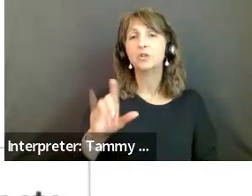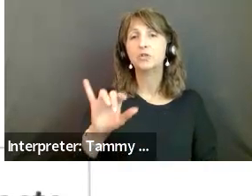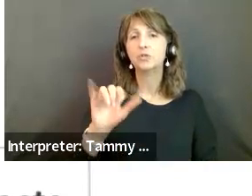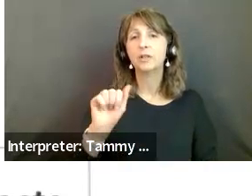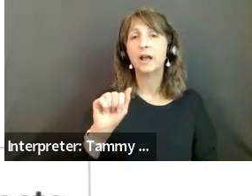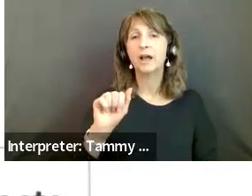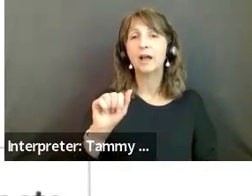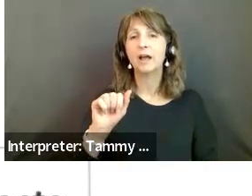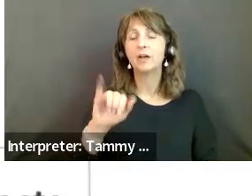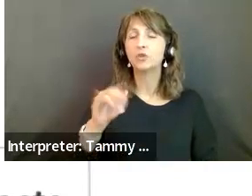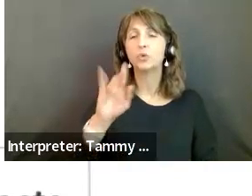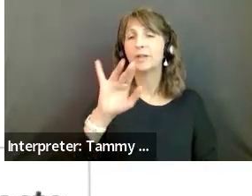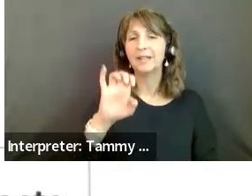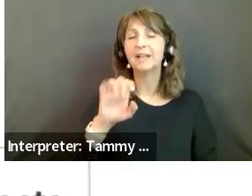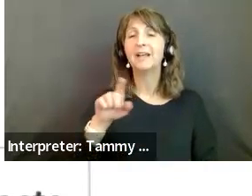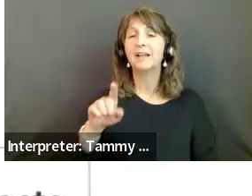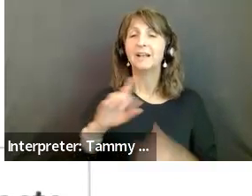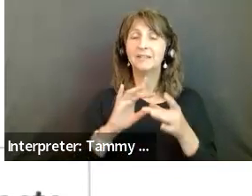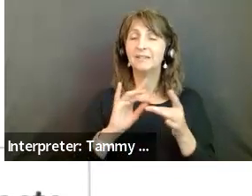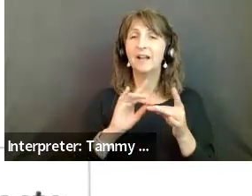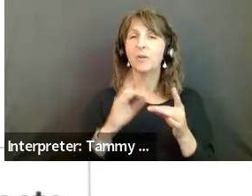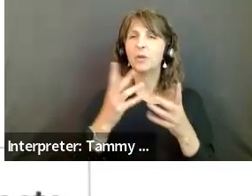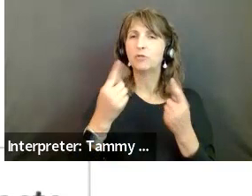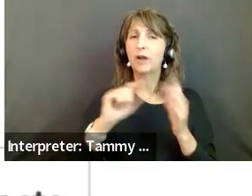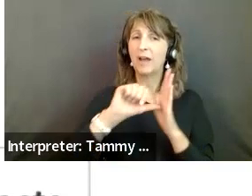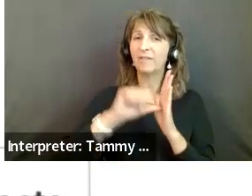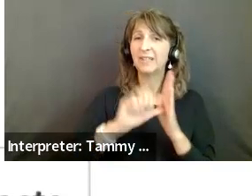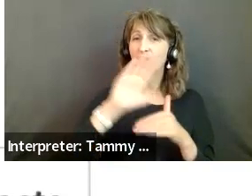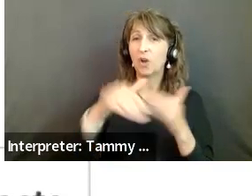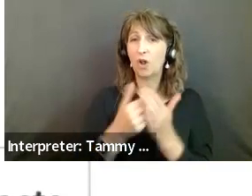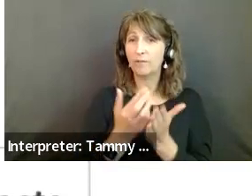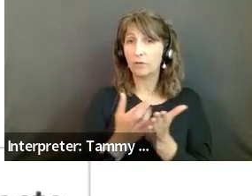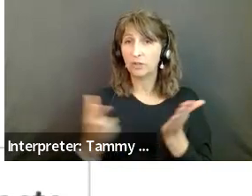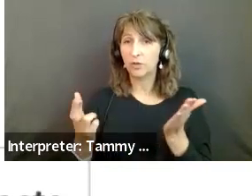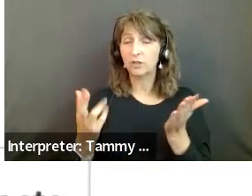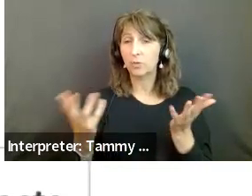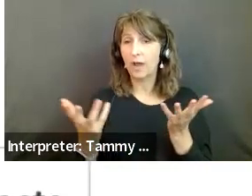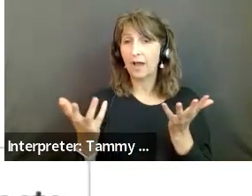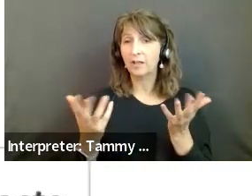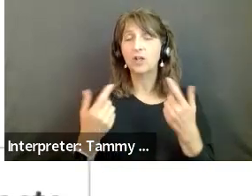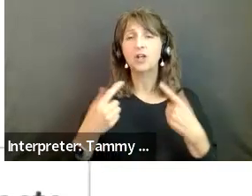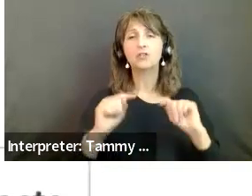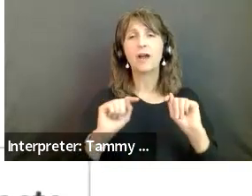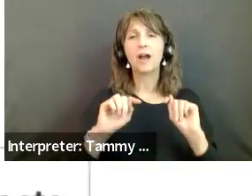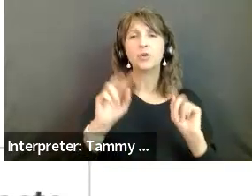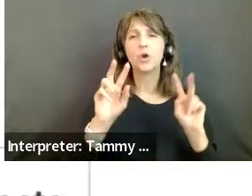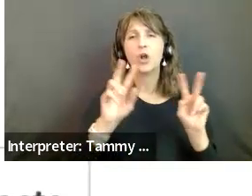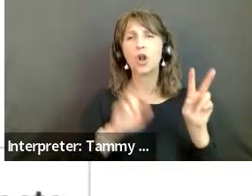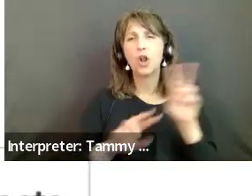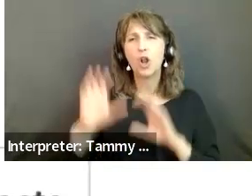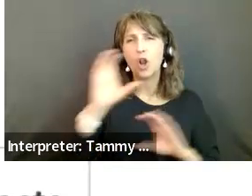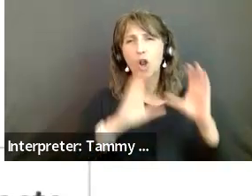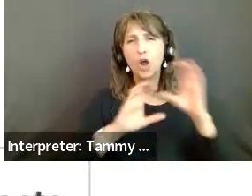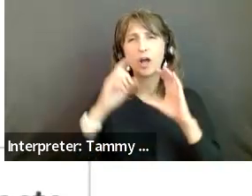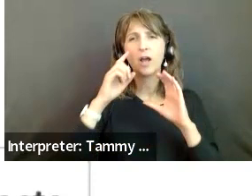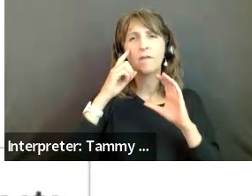in all of the resources that we put out is to try to find the positive pieces. We know that it's